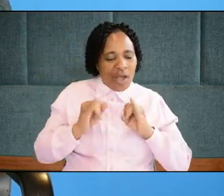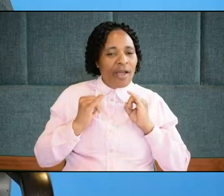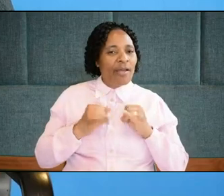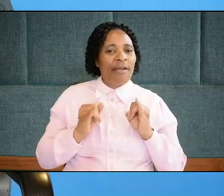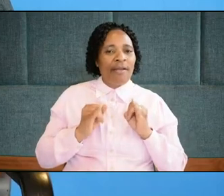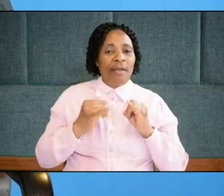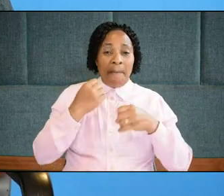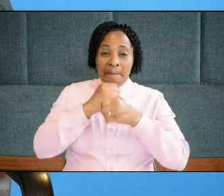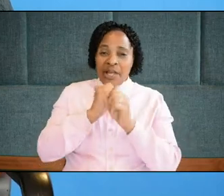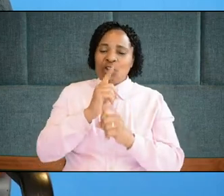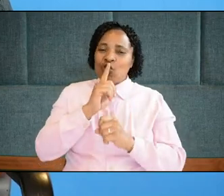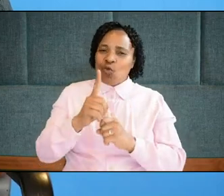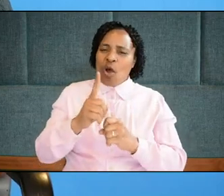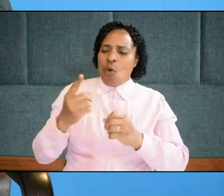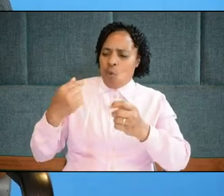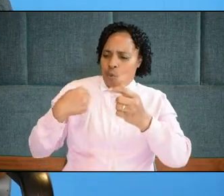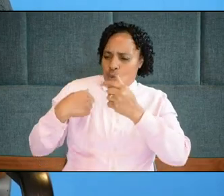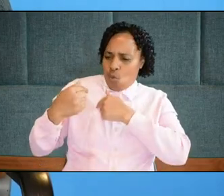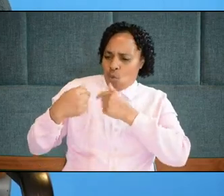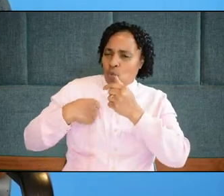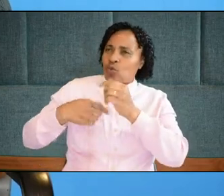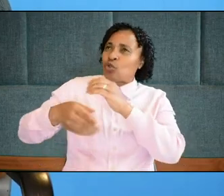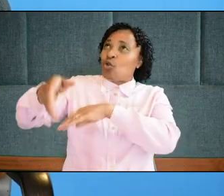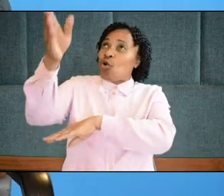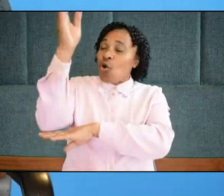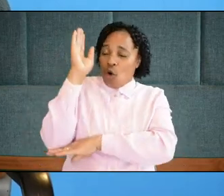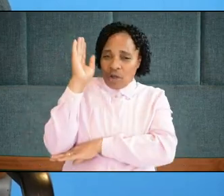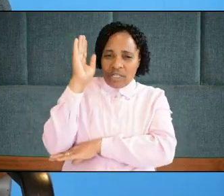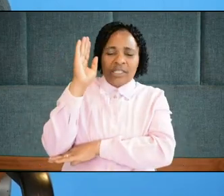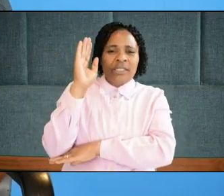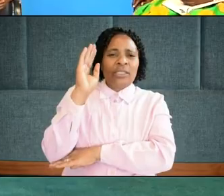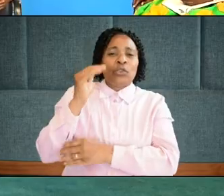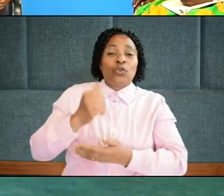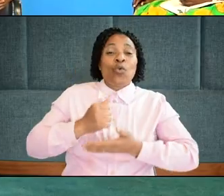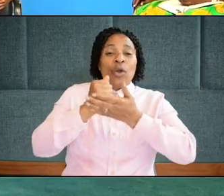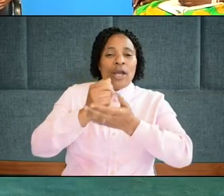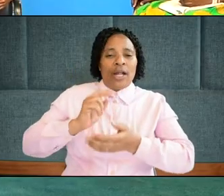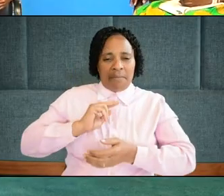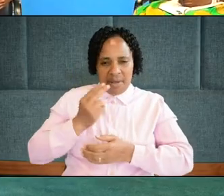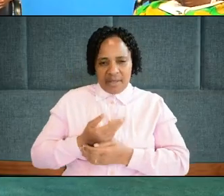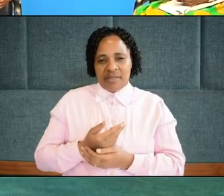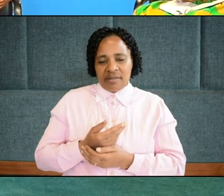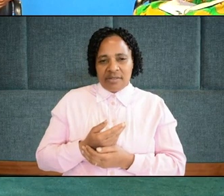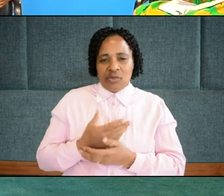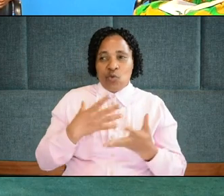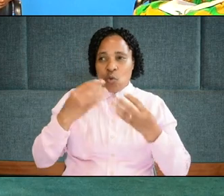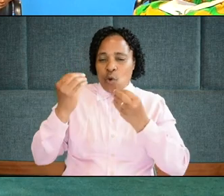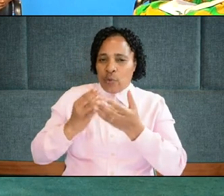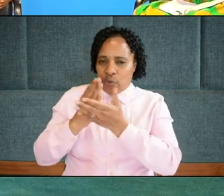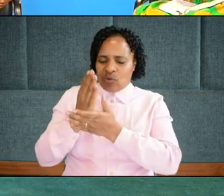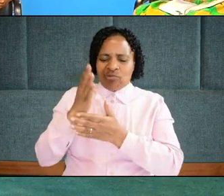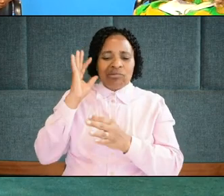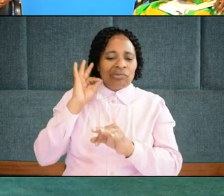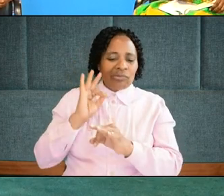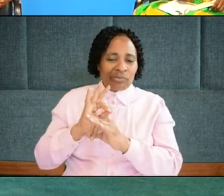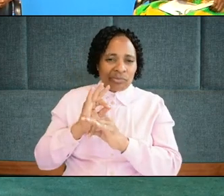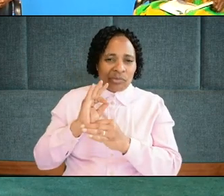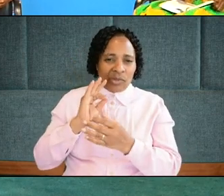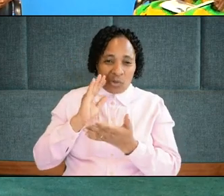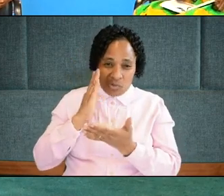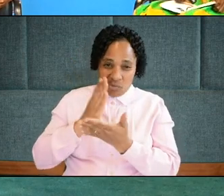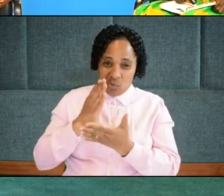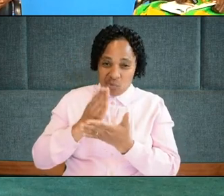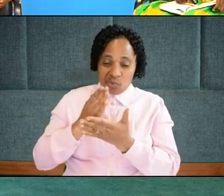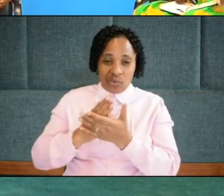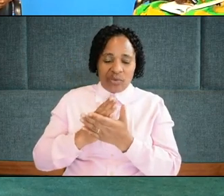we should make sure we consult God to help us through. Yes. Absolutely. The